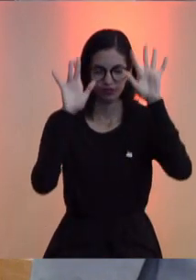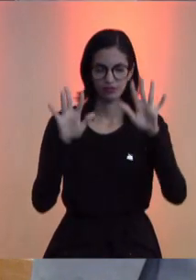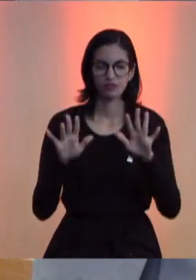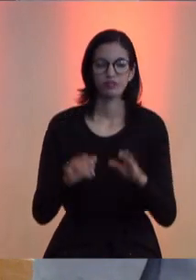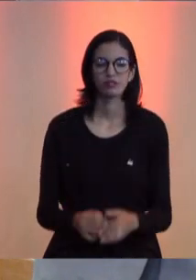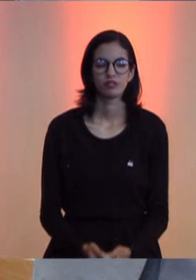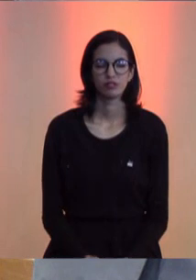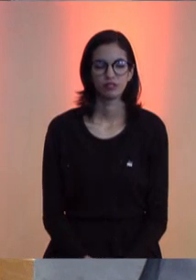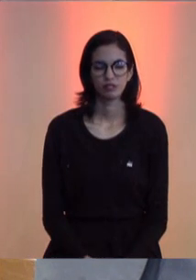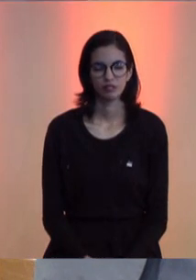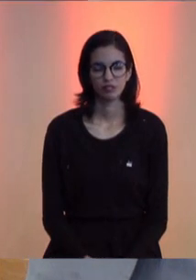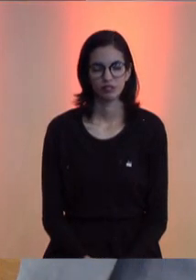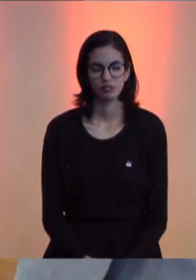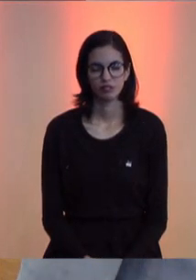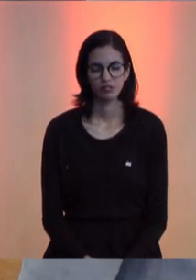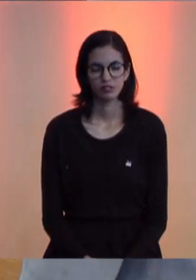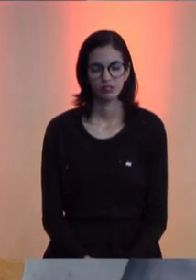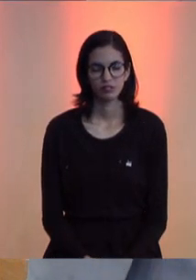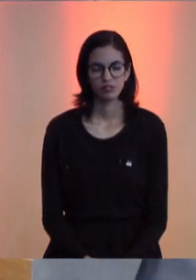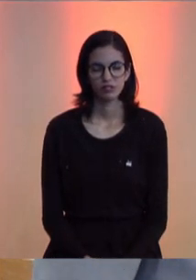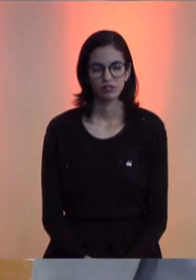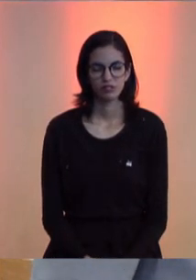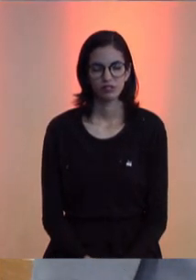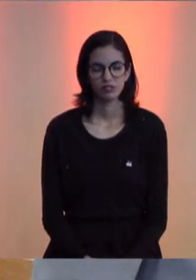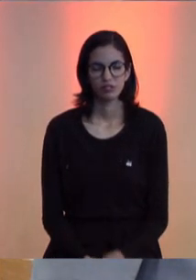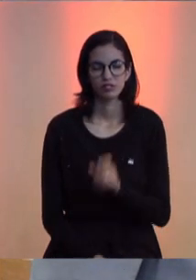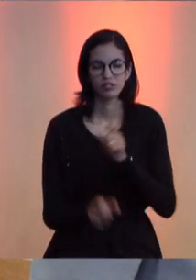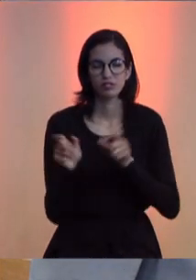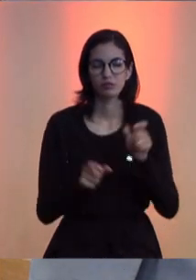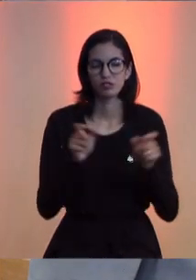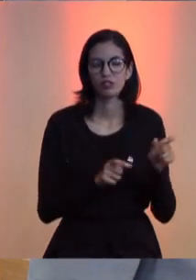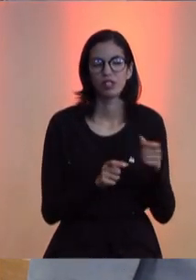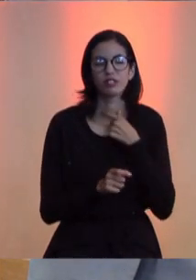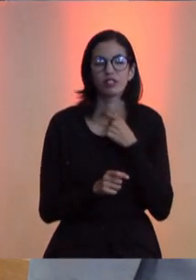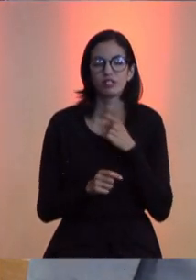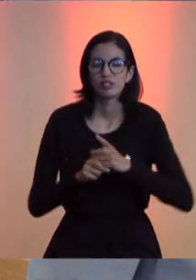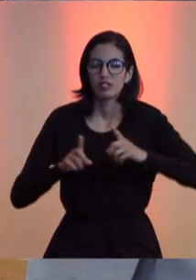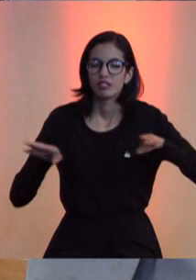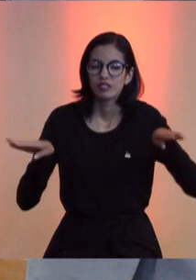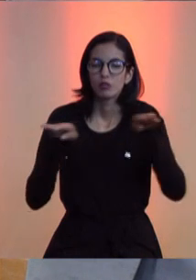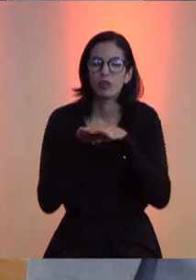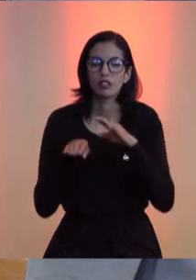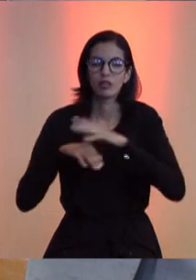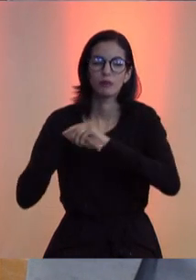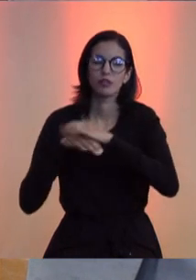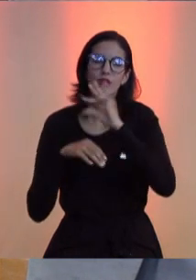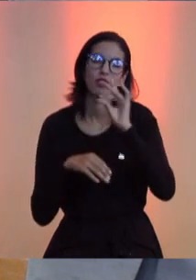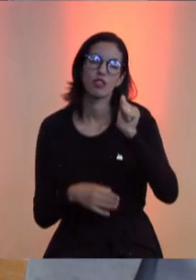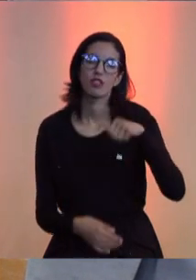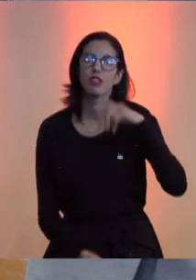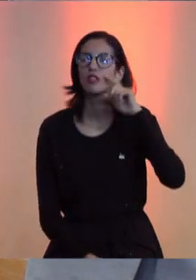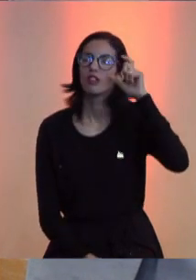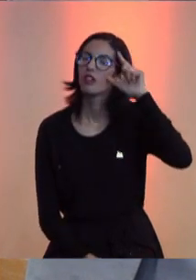like Shadrach, Meshach, and Abednego. Y los que quieren ser como Shadrach, Meshach, y Abednego. Pray that you give them that strength to stand up for